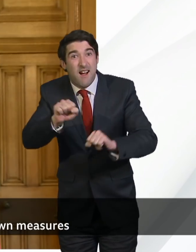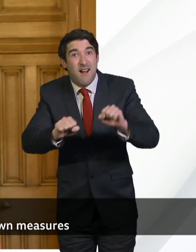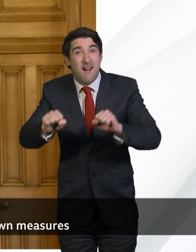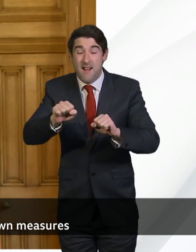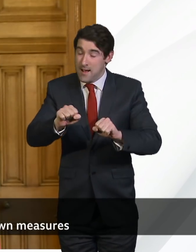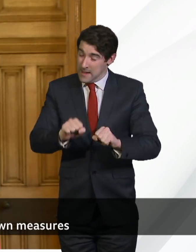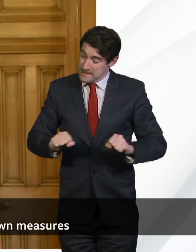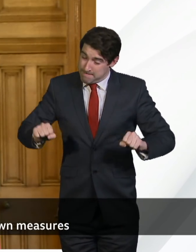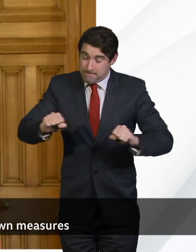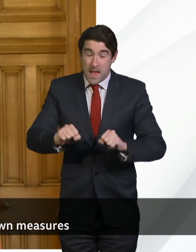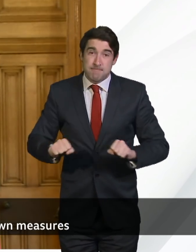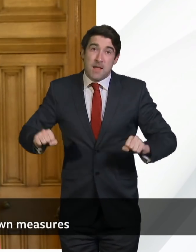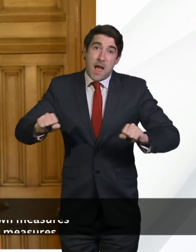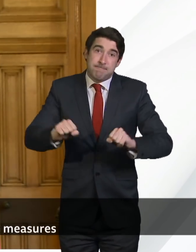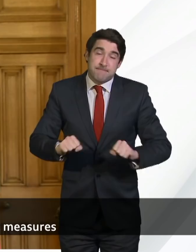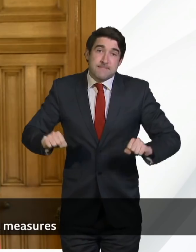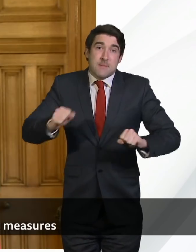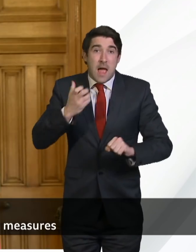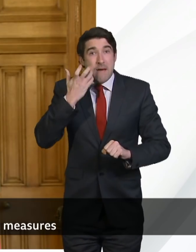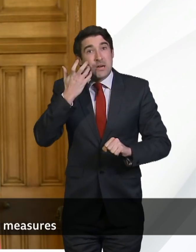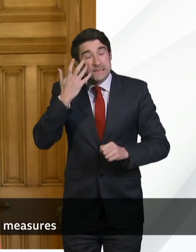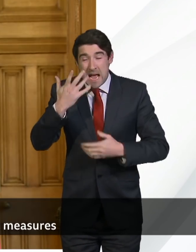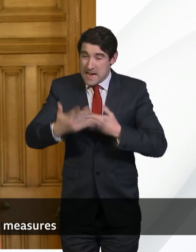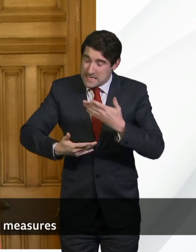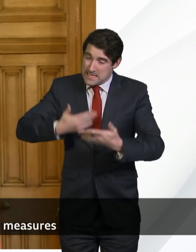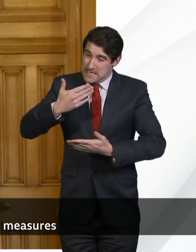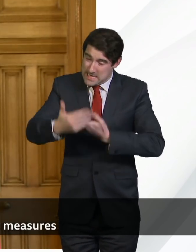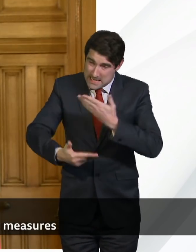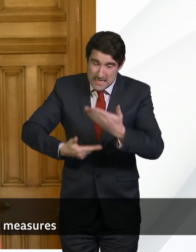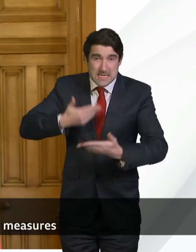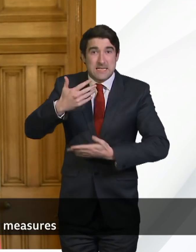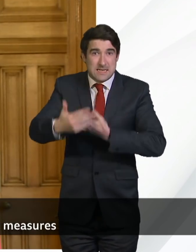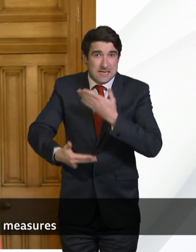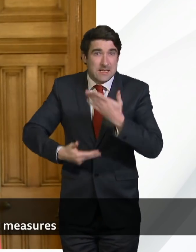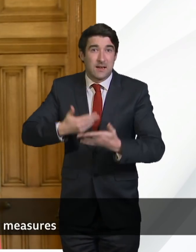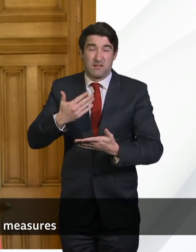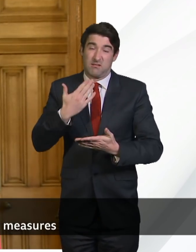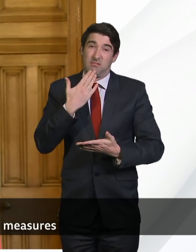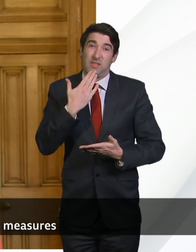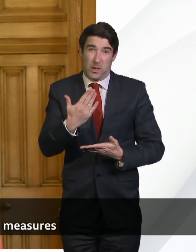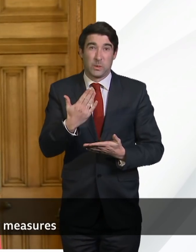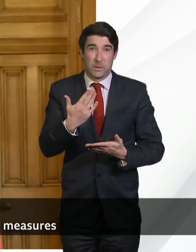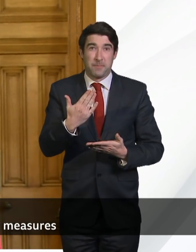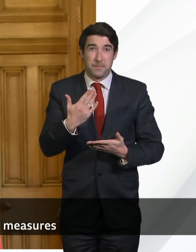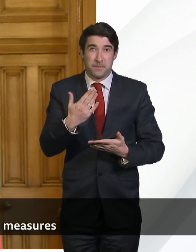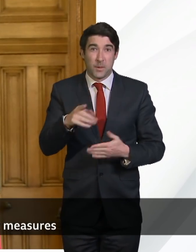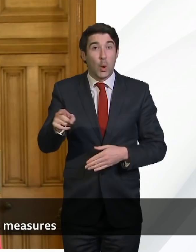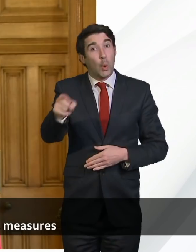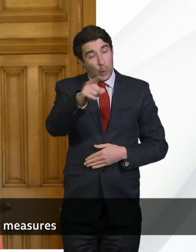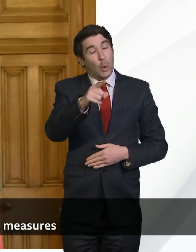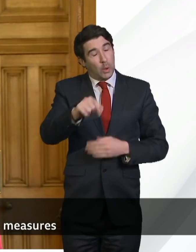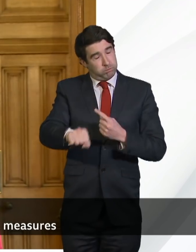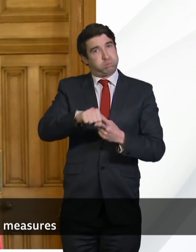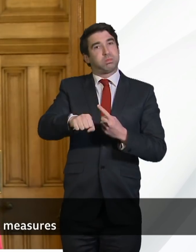going, determined to keep providing the daily services that we all rely on. I think you've certainly made us all think long and